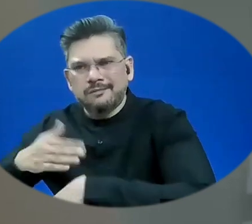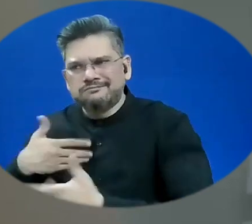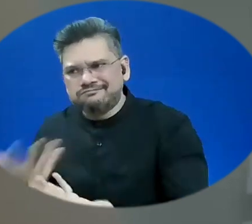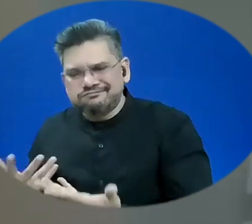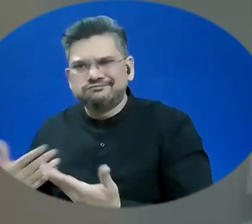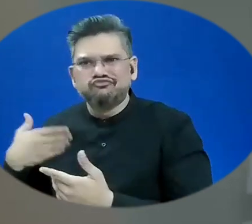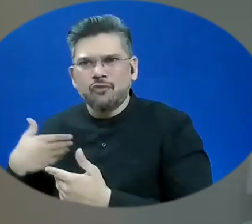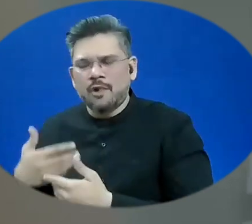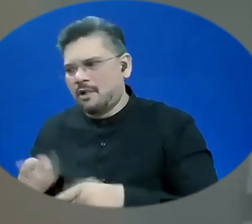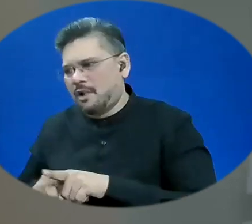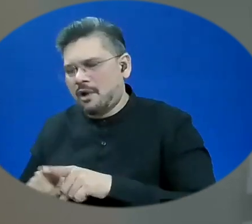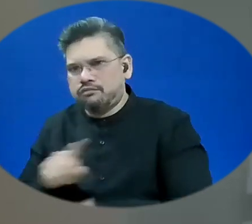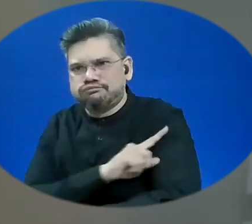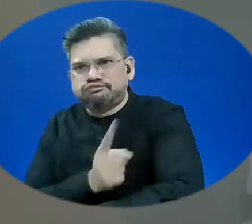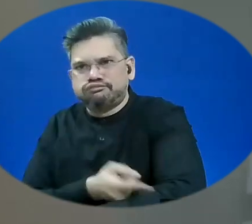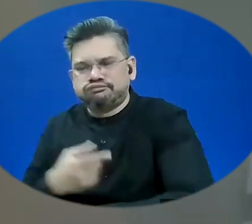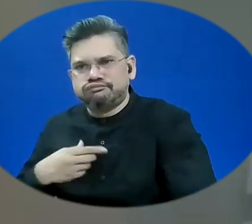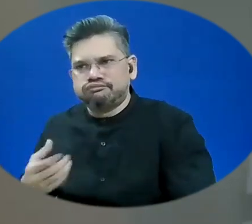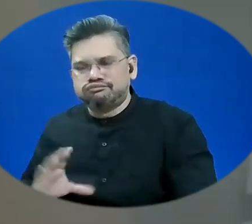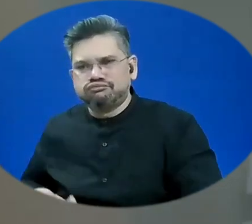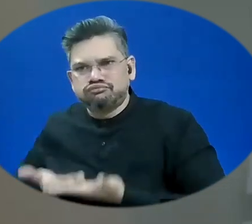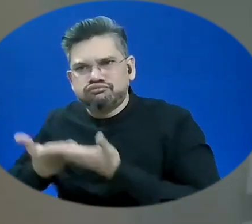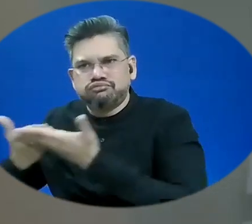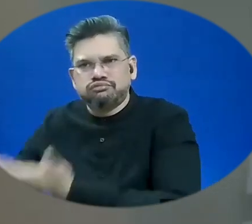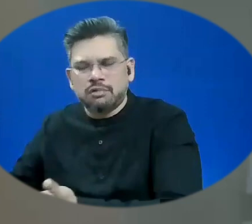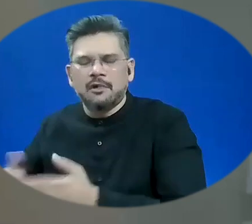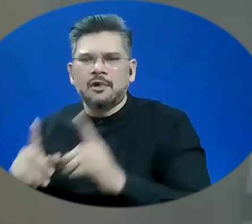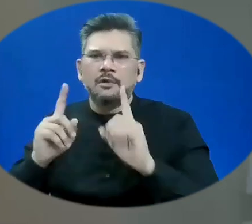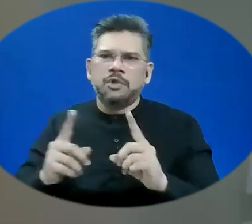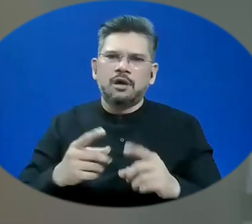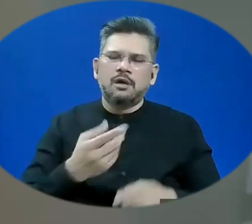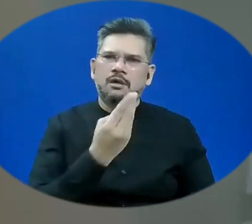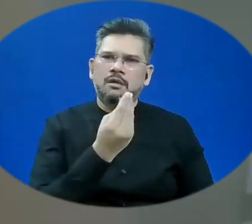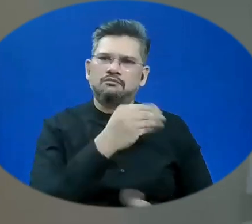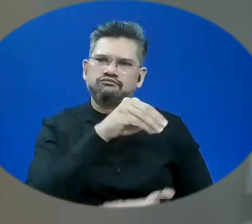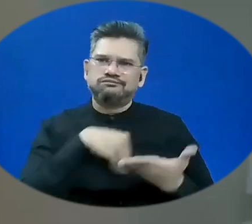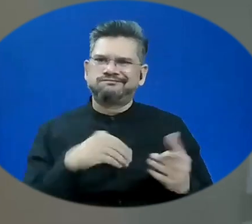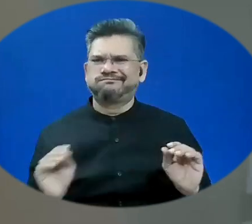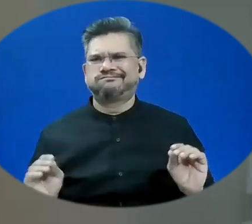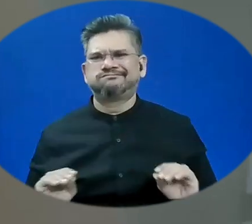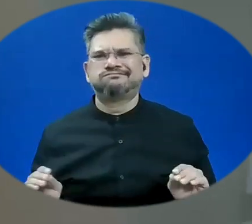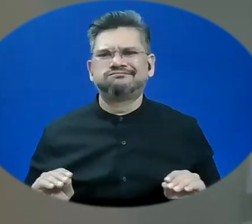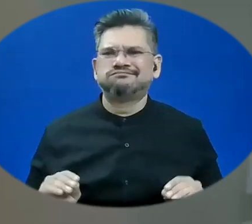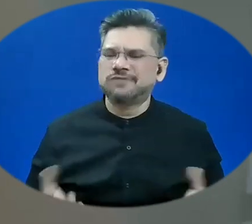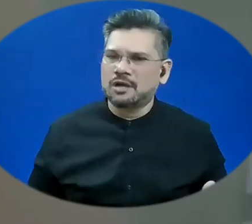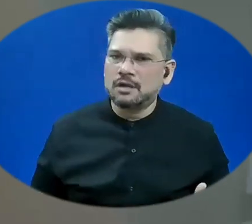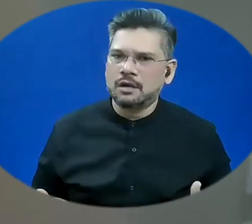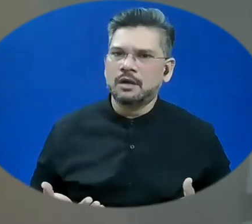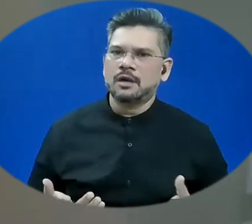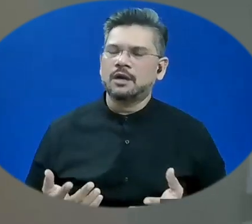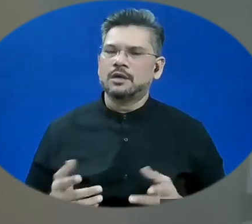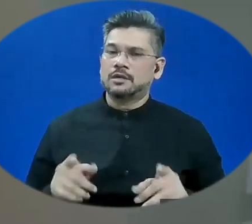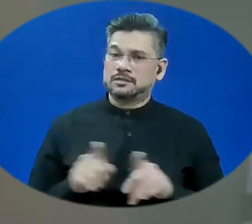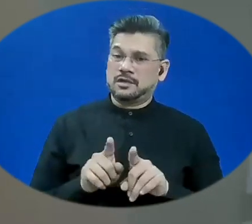society. But there is nothing that is coming back to them, actually all the other way around. Caregiving, time spent caregiving